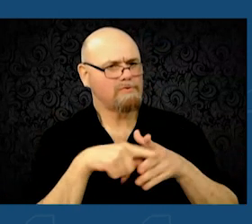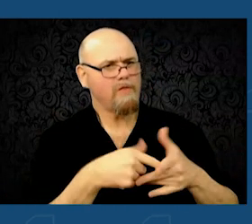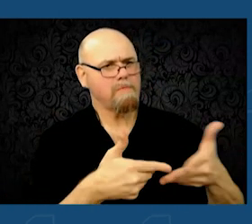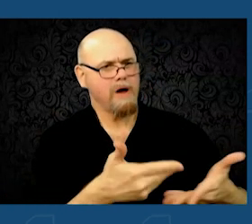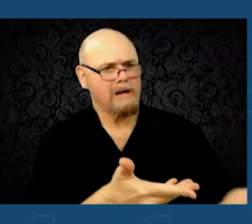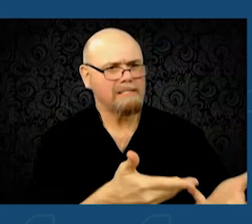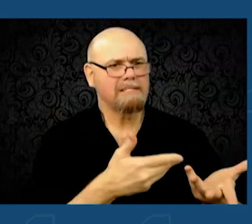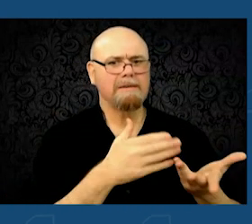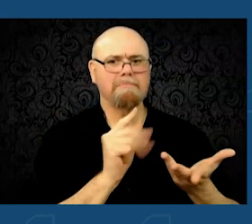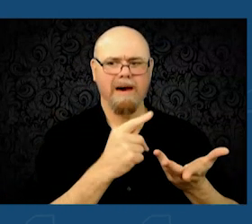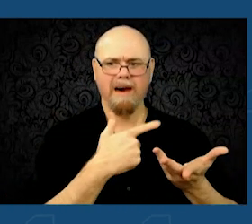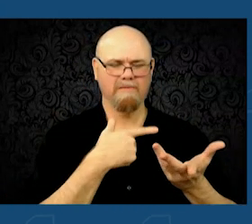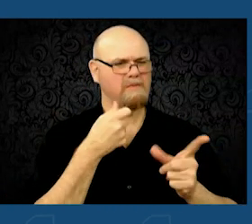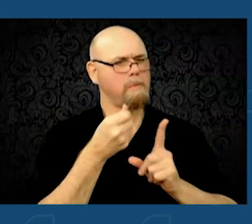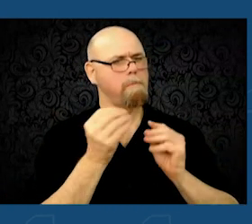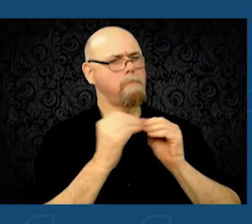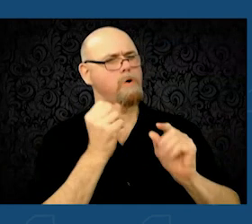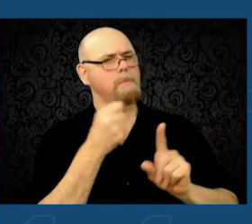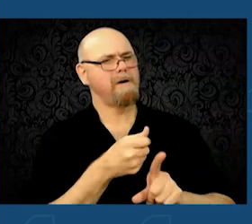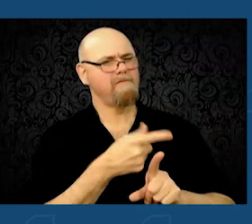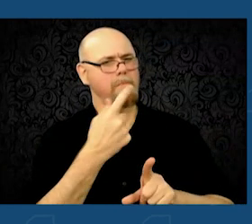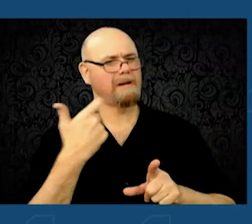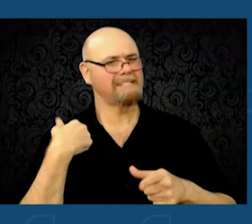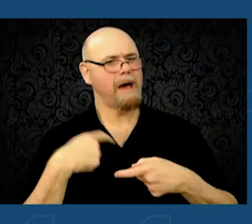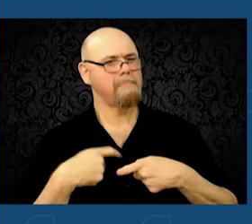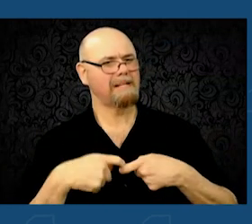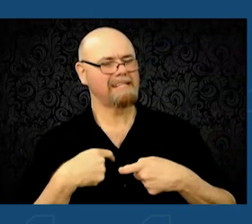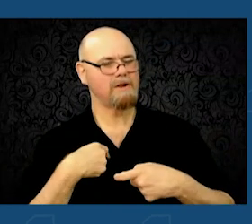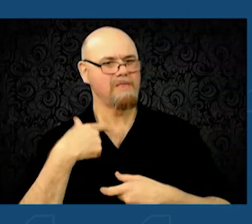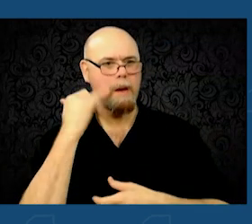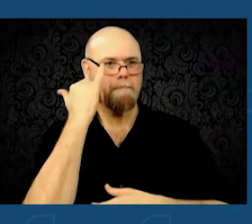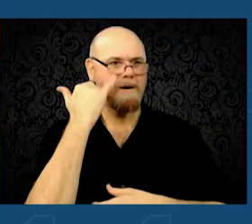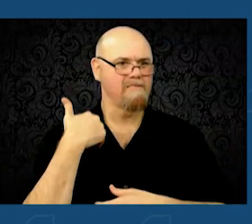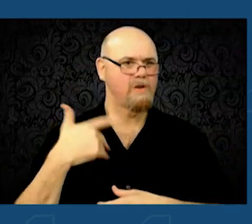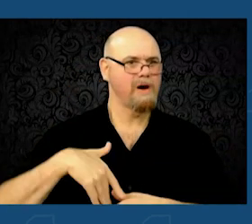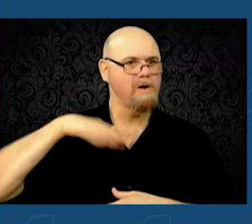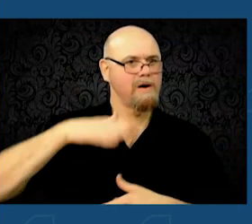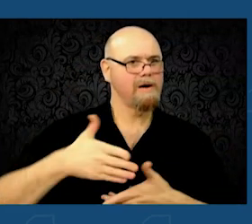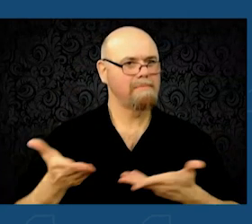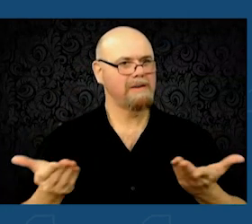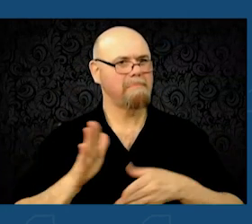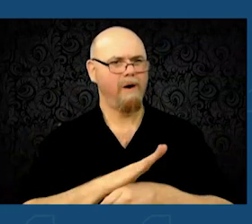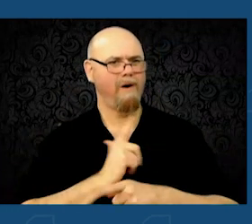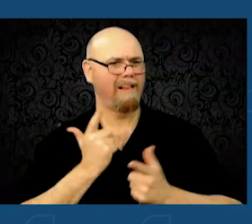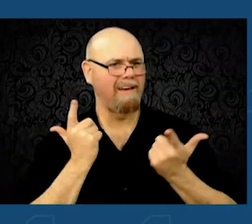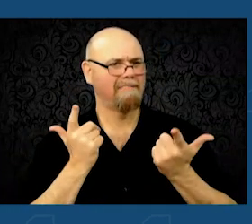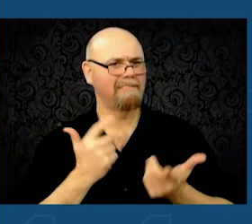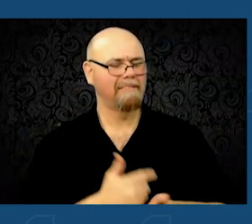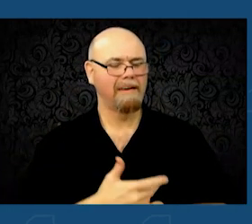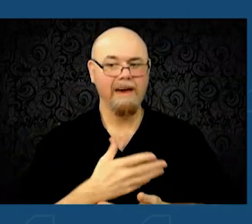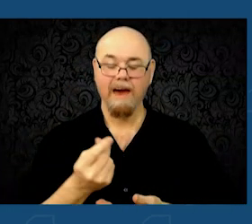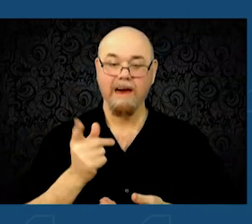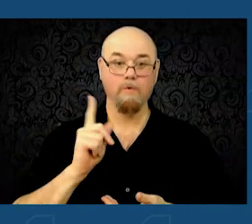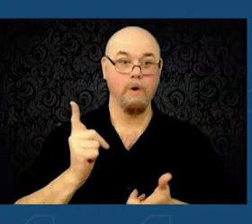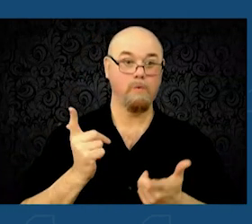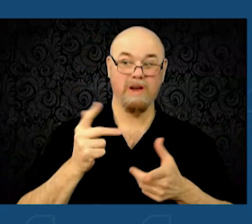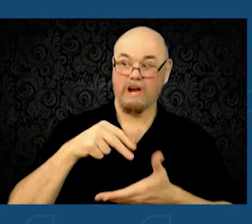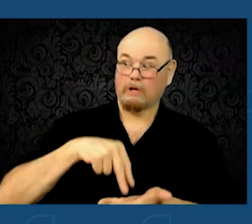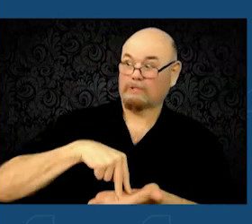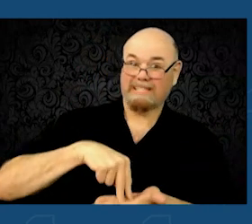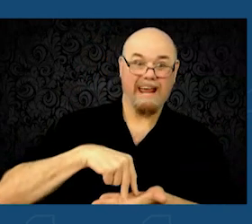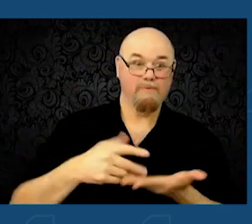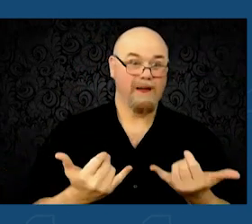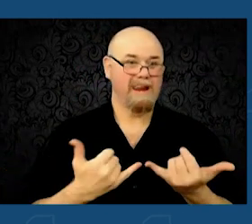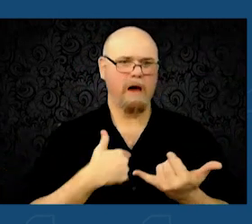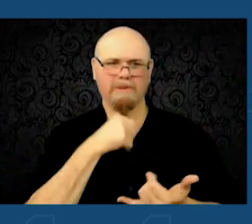impactful for me as a Latino that's called Buffalo, home, his old life. In fact, the place where we're standing is not that far from